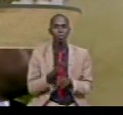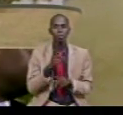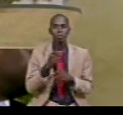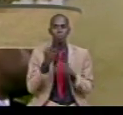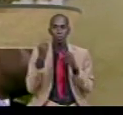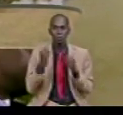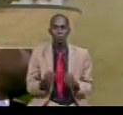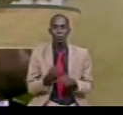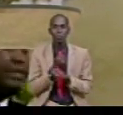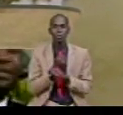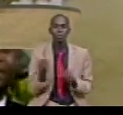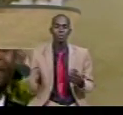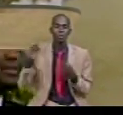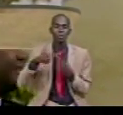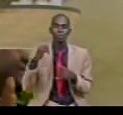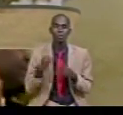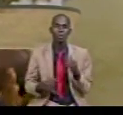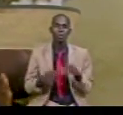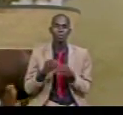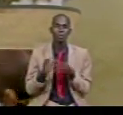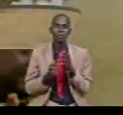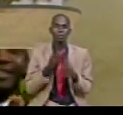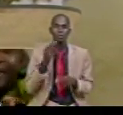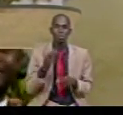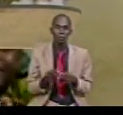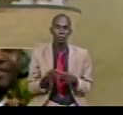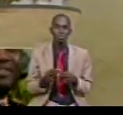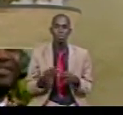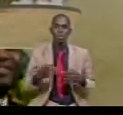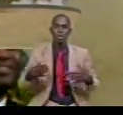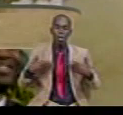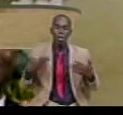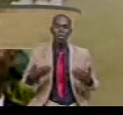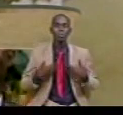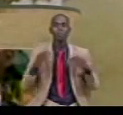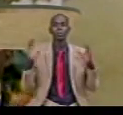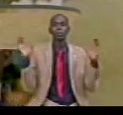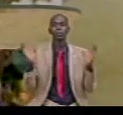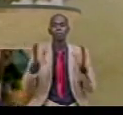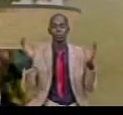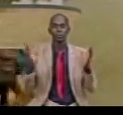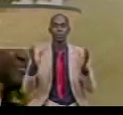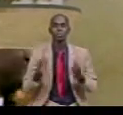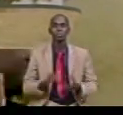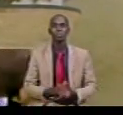the end in Jesus' name. Happy anniversary!